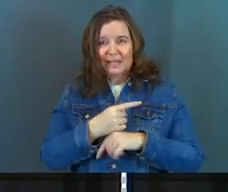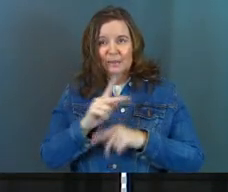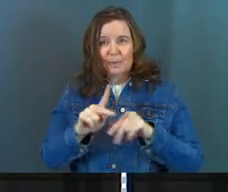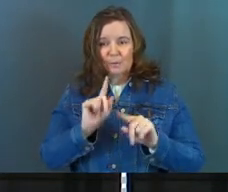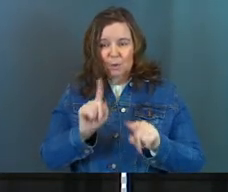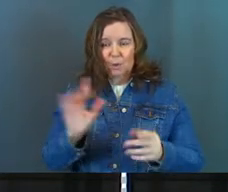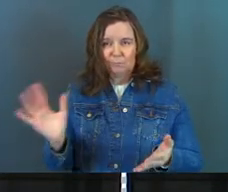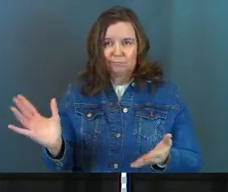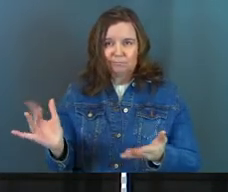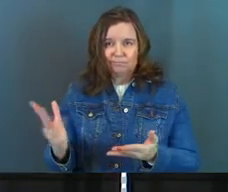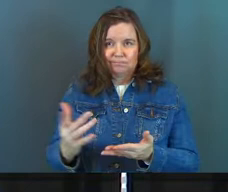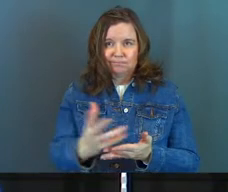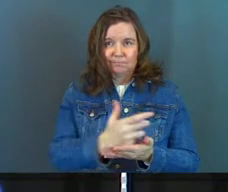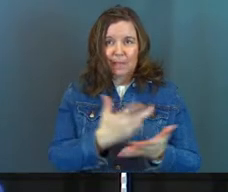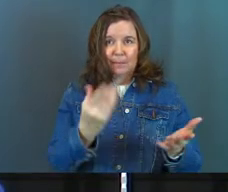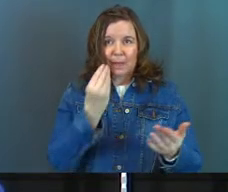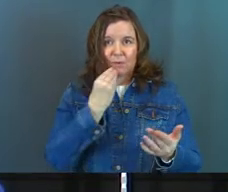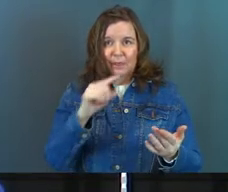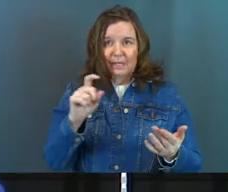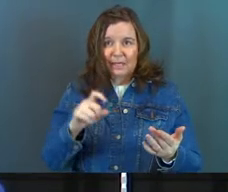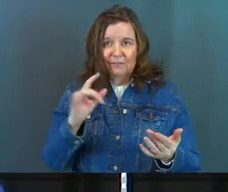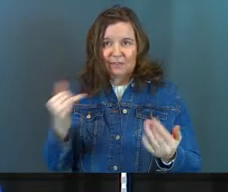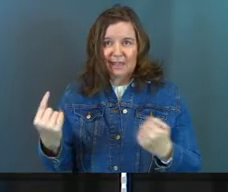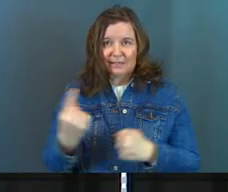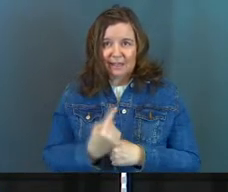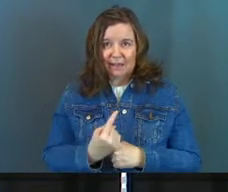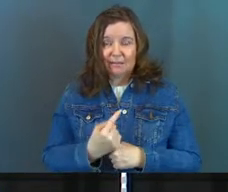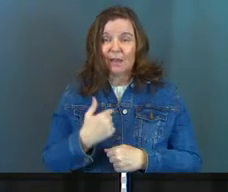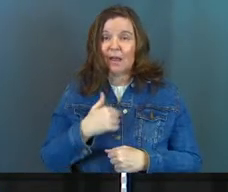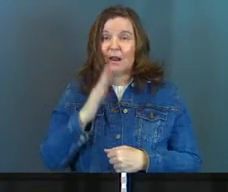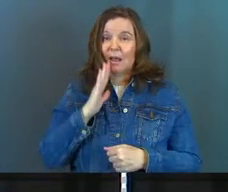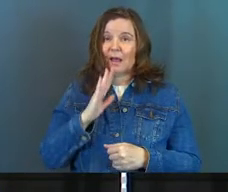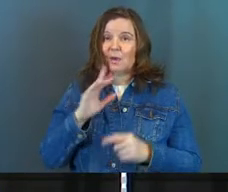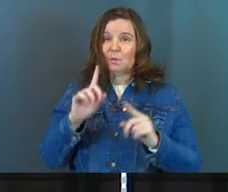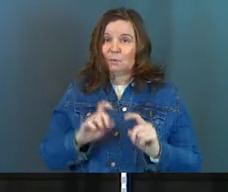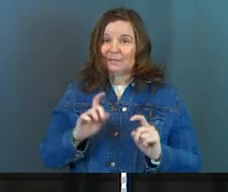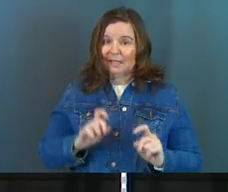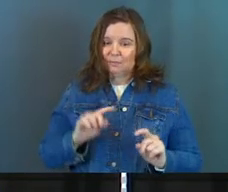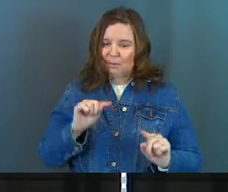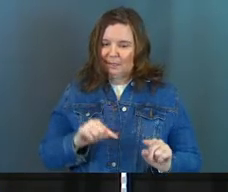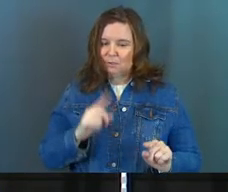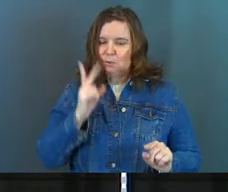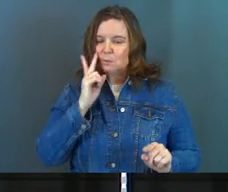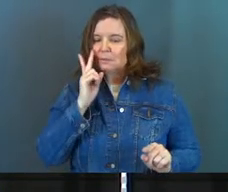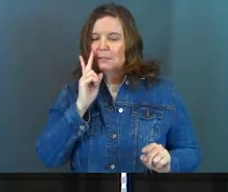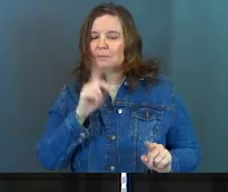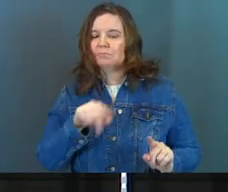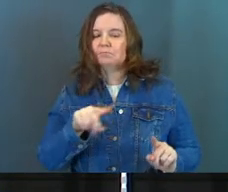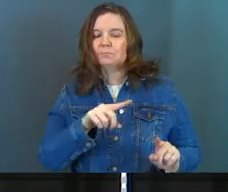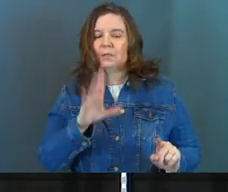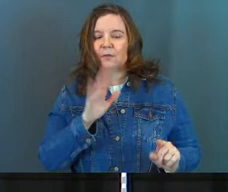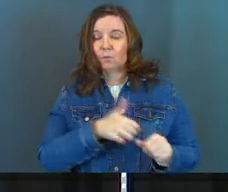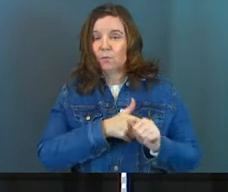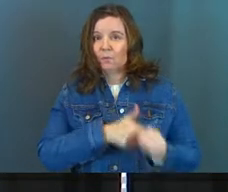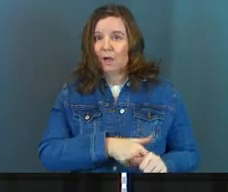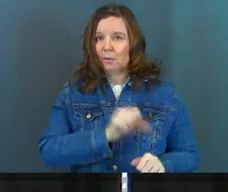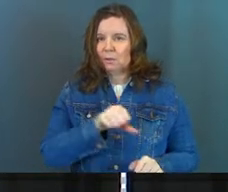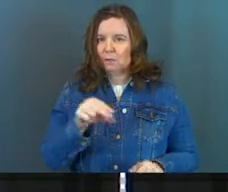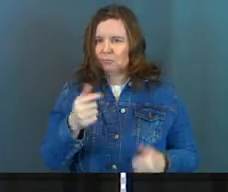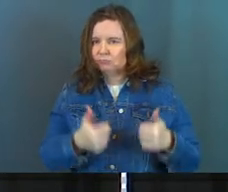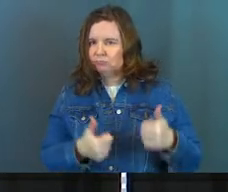out and pick up as much food as they need for that day. And I will test them in this to see whether or not they will follow